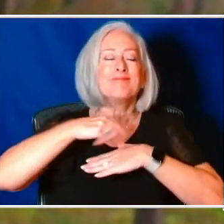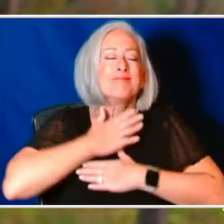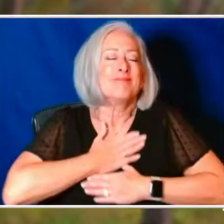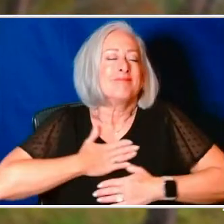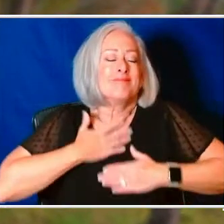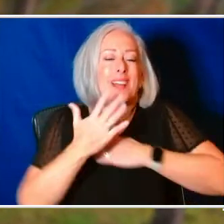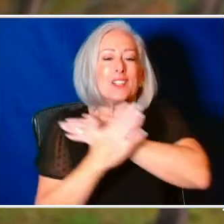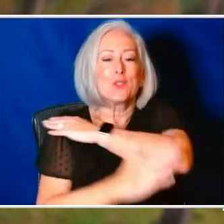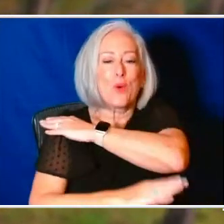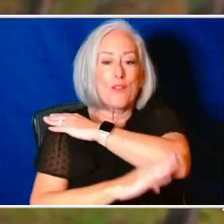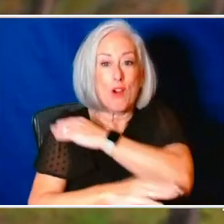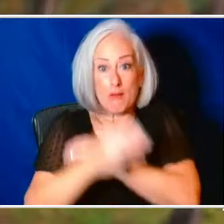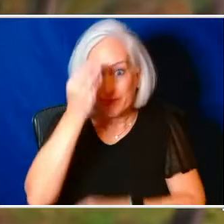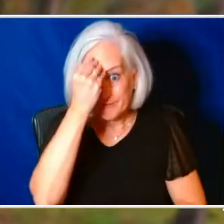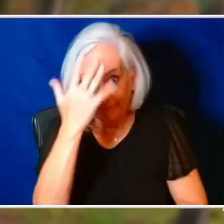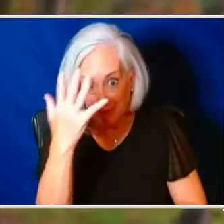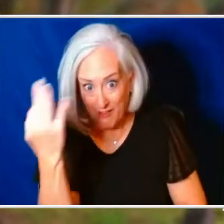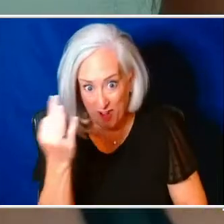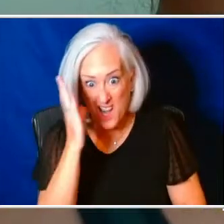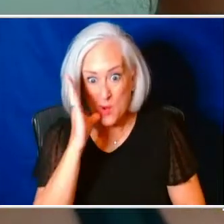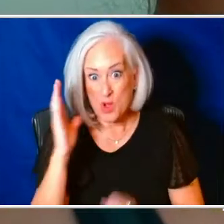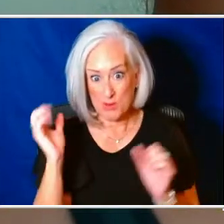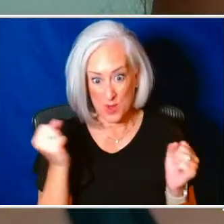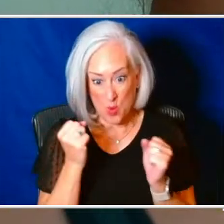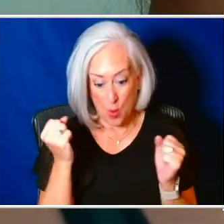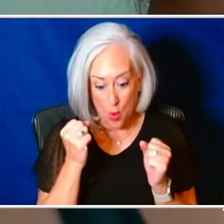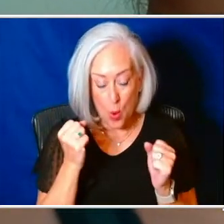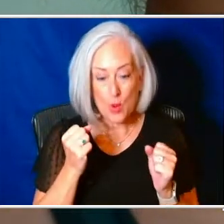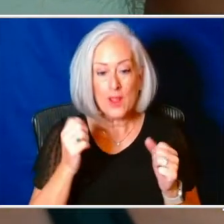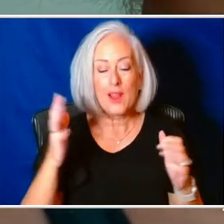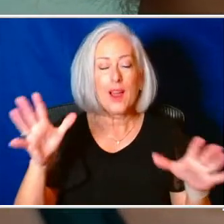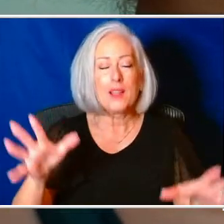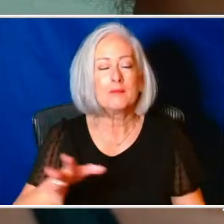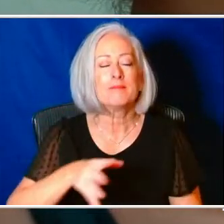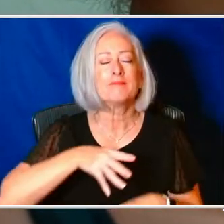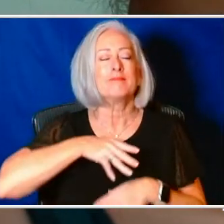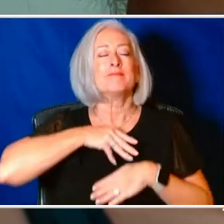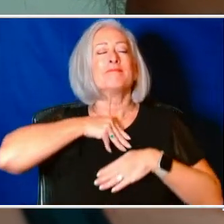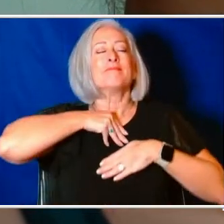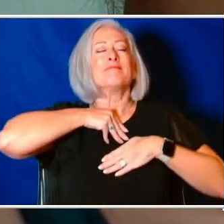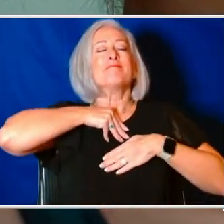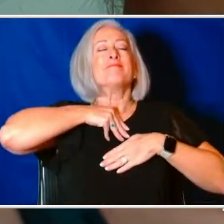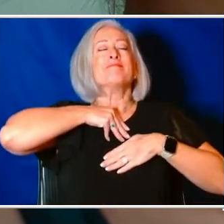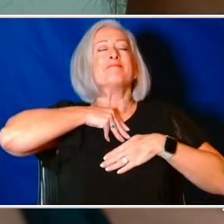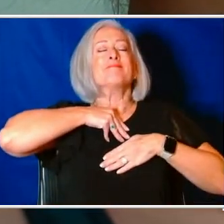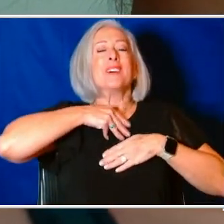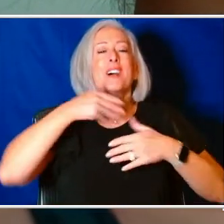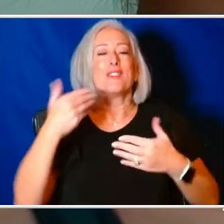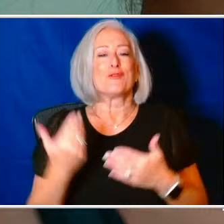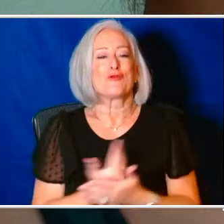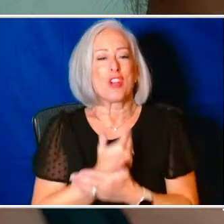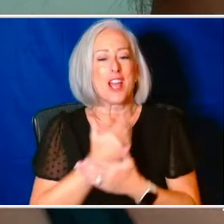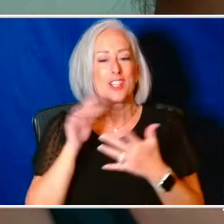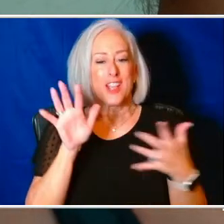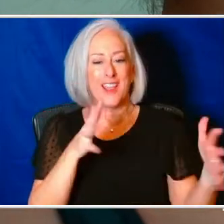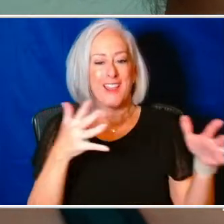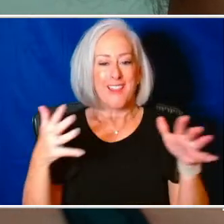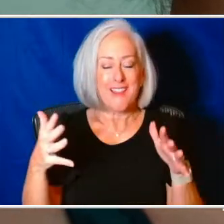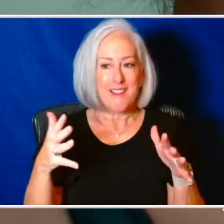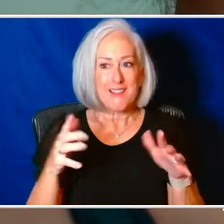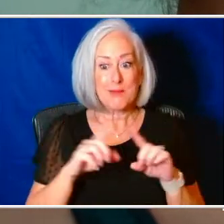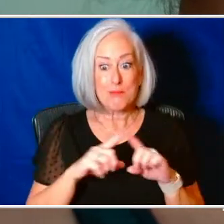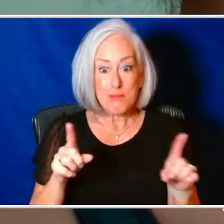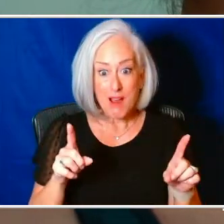cold, crisp fall morning, and fill our lungs with clean, fresh air. But it's easy to take that for granted, as many people with